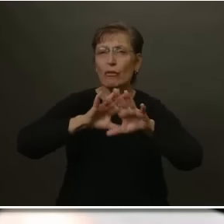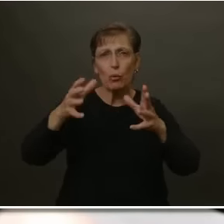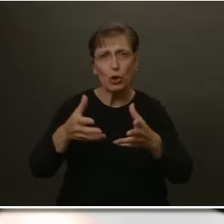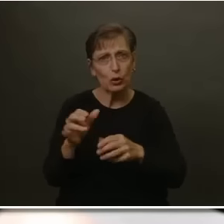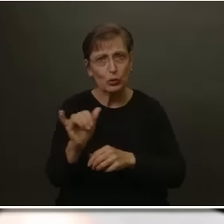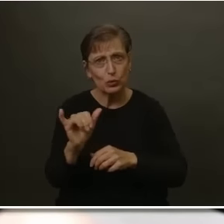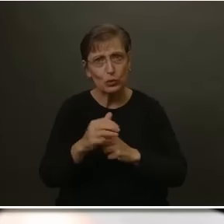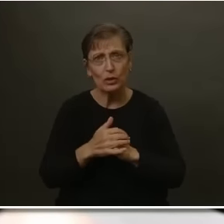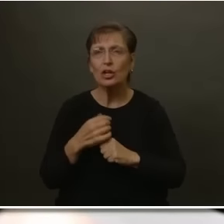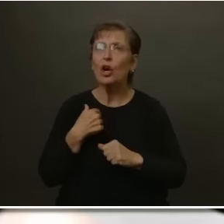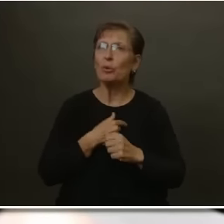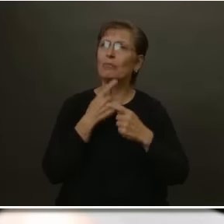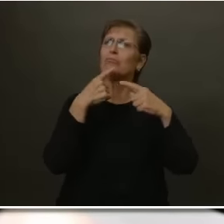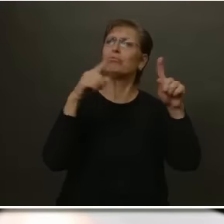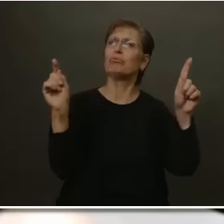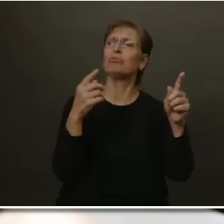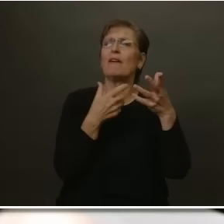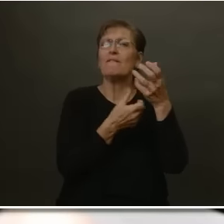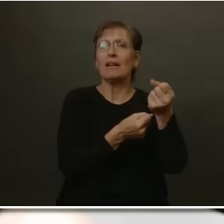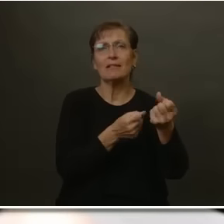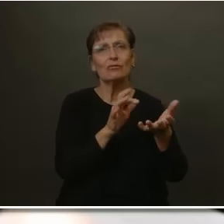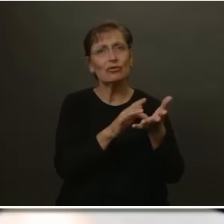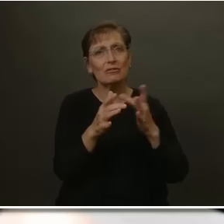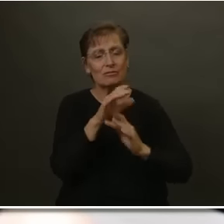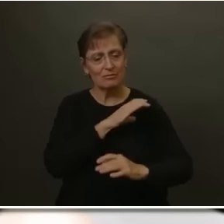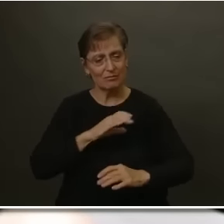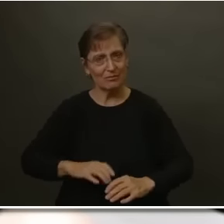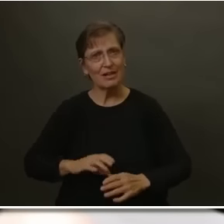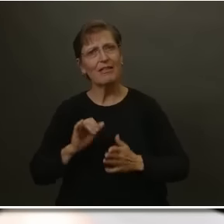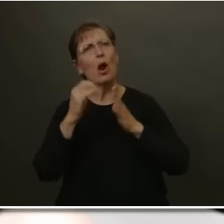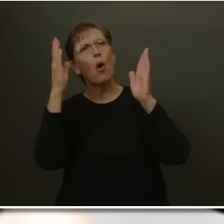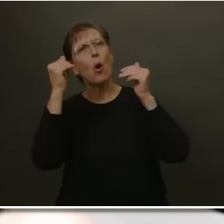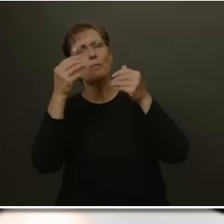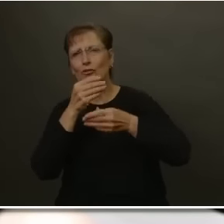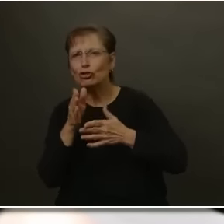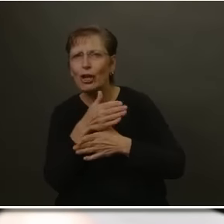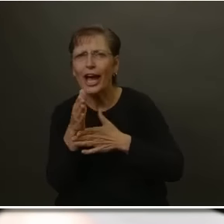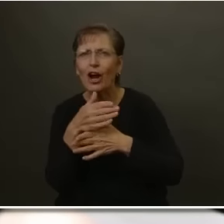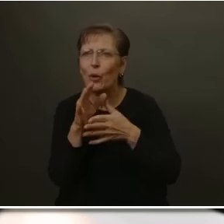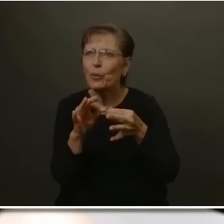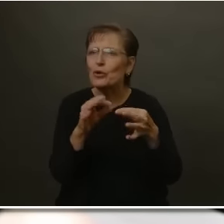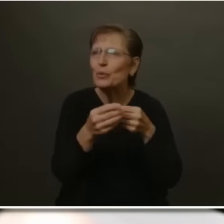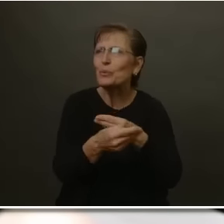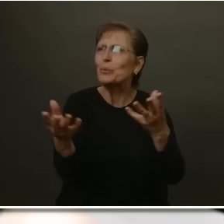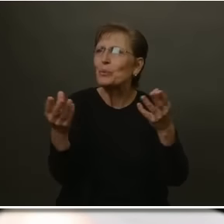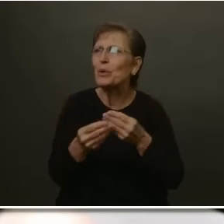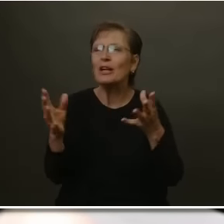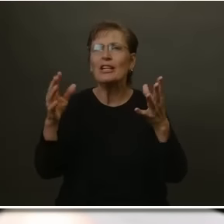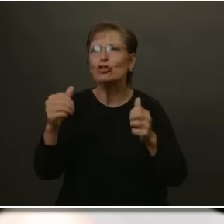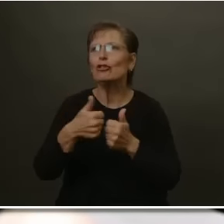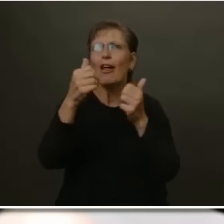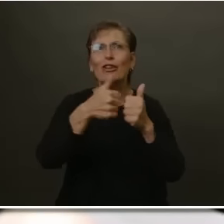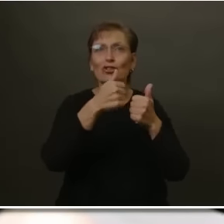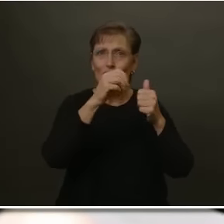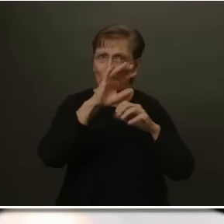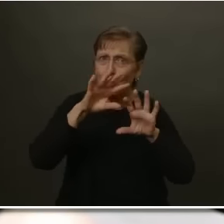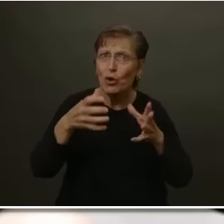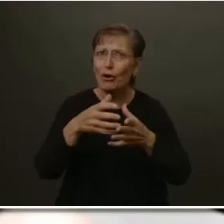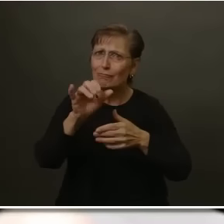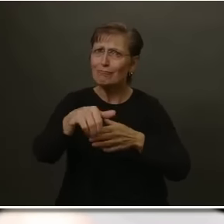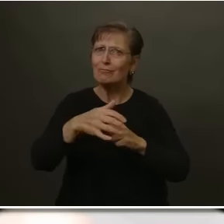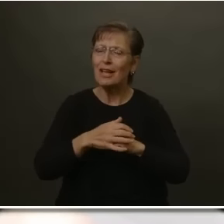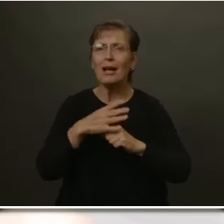in Jesus Christ, to share the hope, to share words of hope and challenge to the world, and to